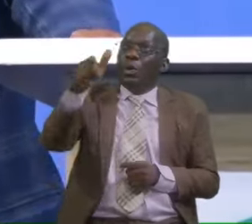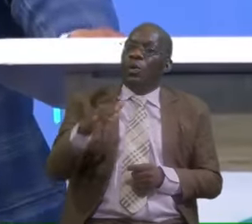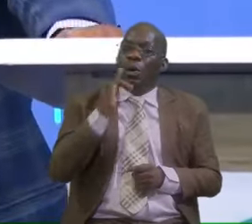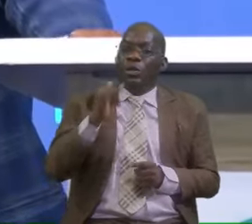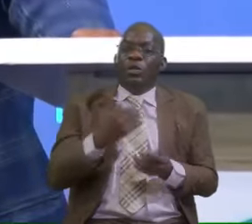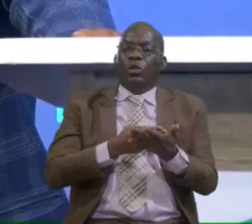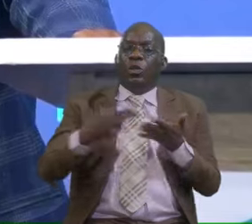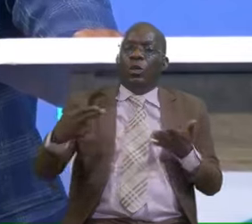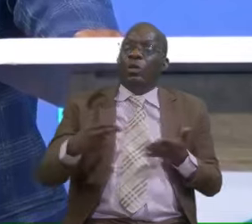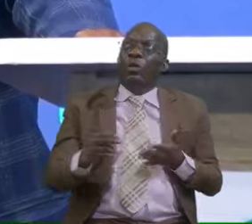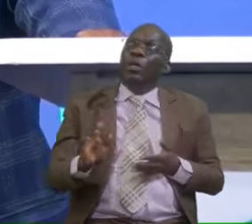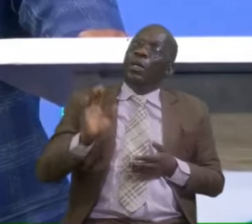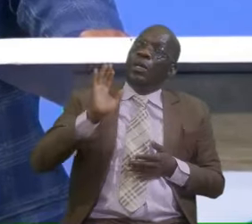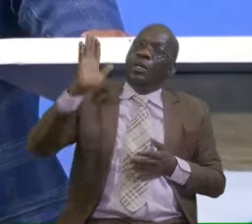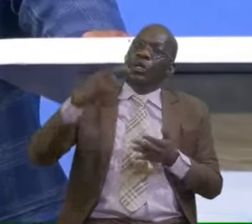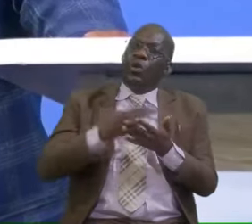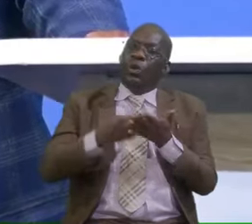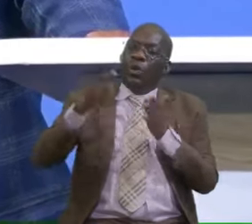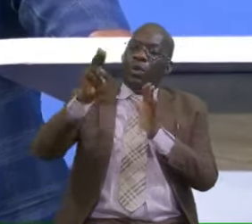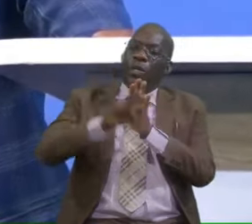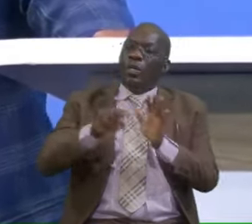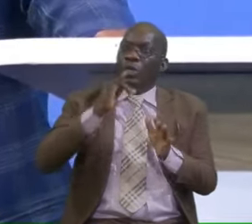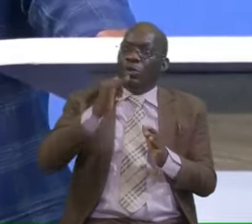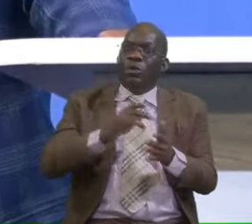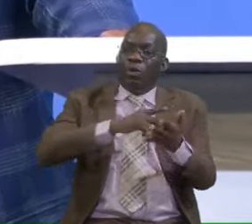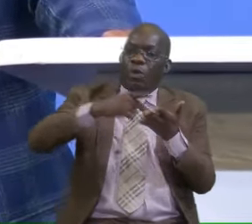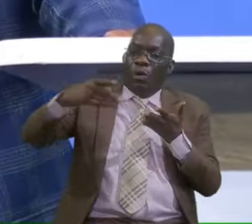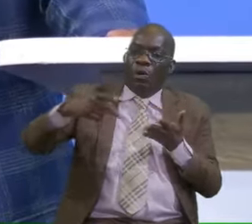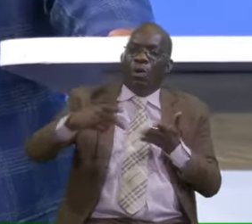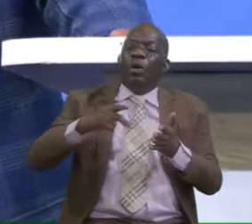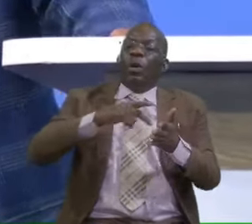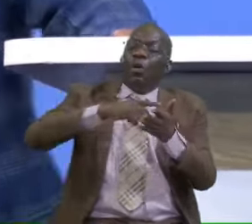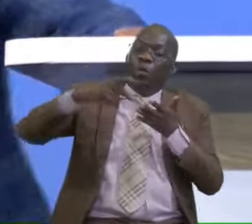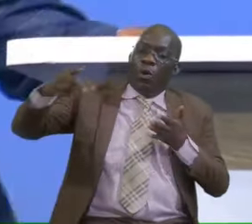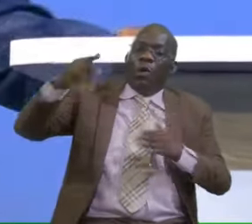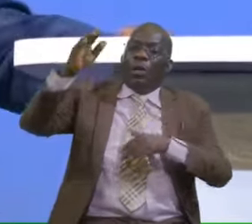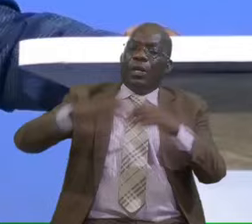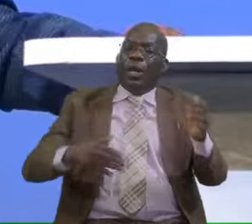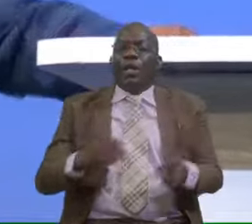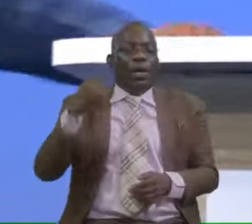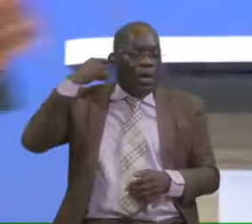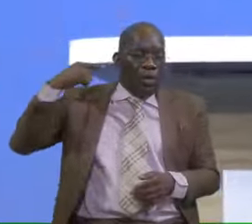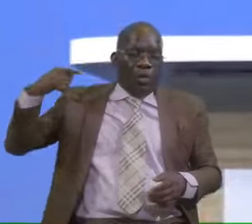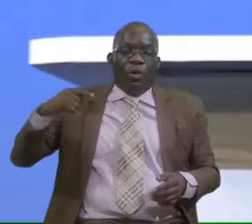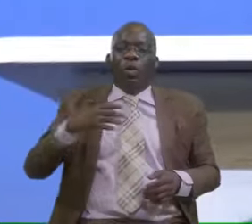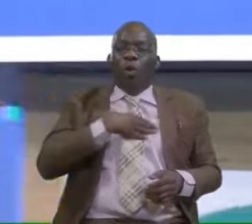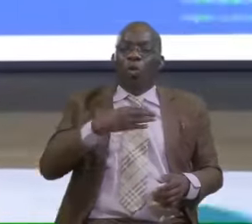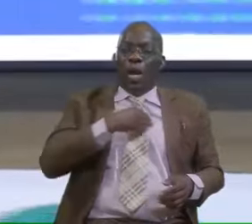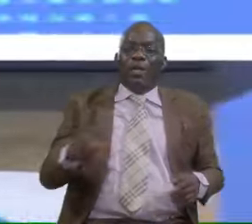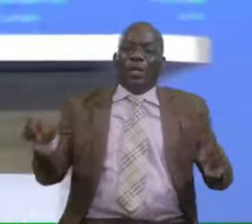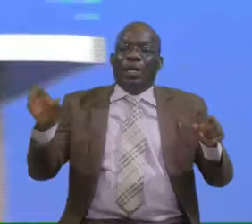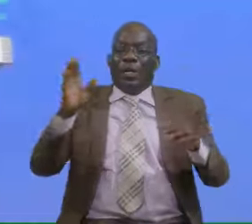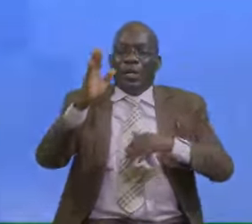His holiness is pure, purer than gold and whiter than snow.